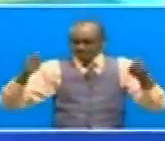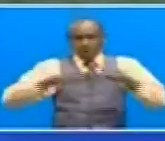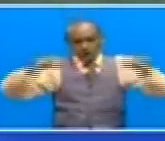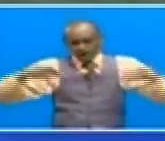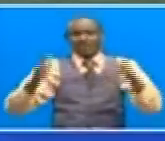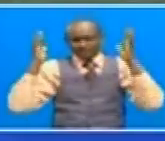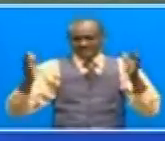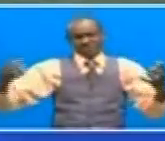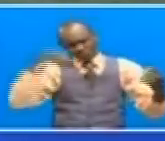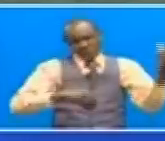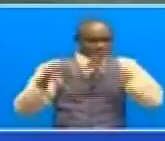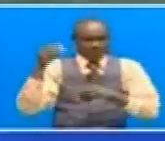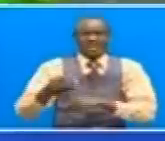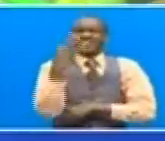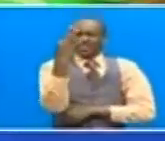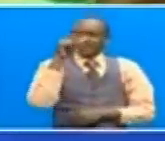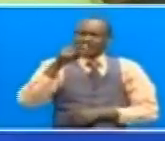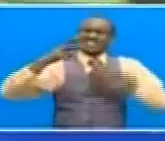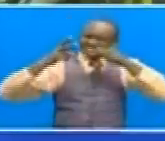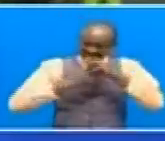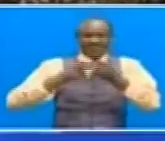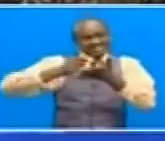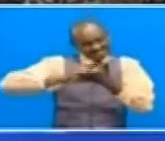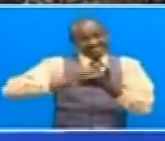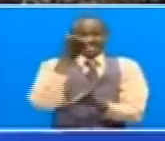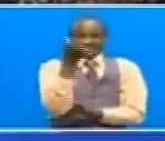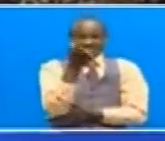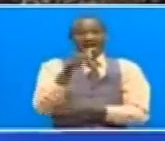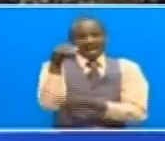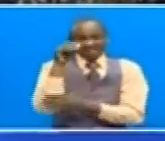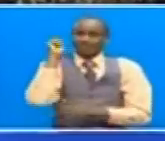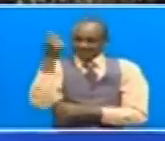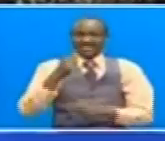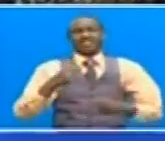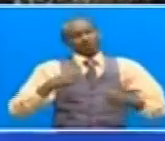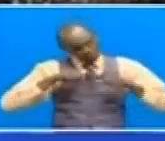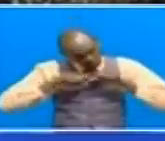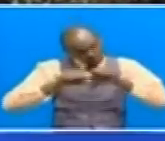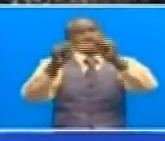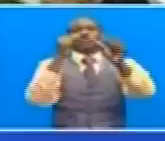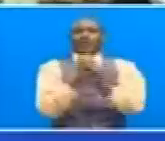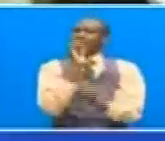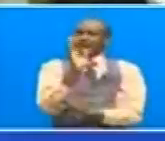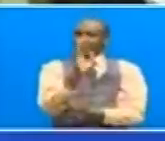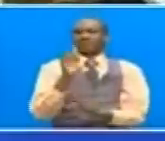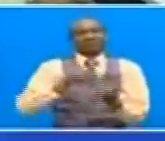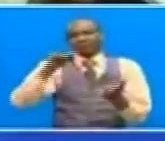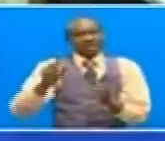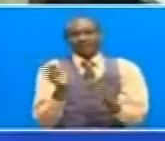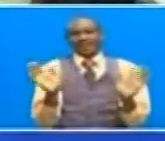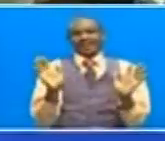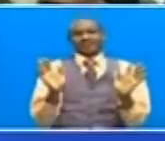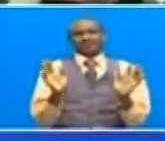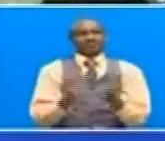destiny, carrying some 3.7 million signatures, asking President Kagame to carry on.